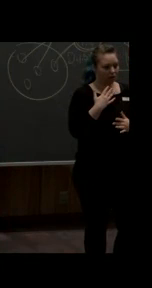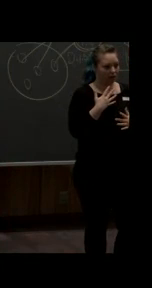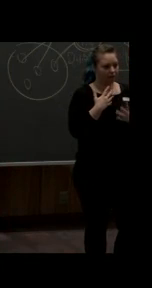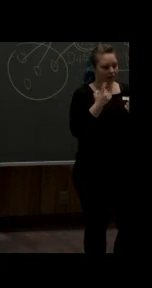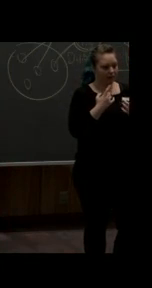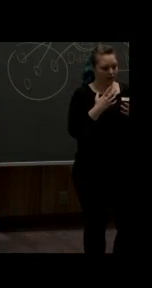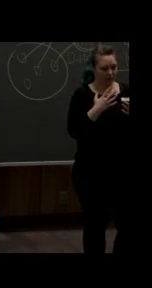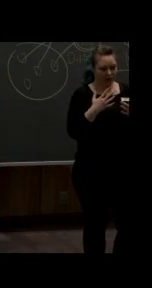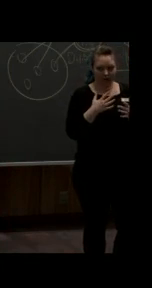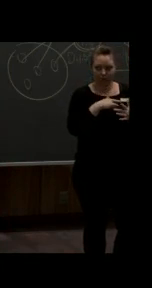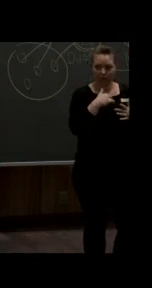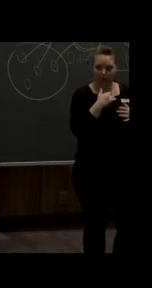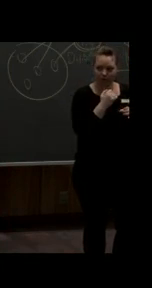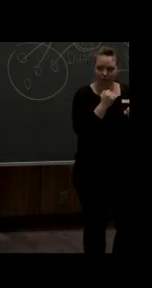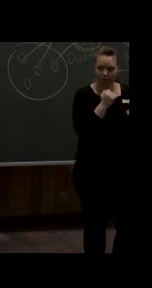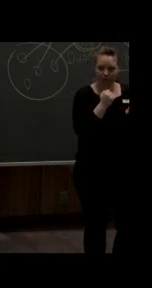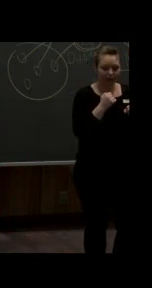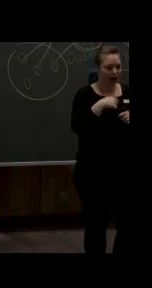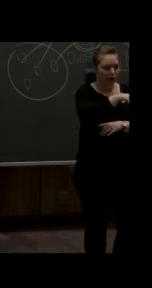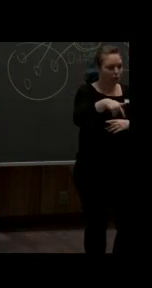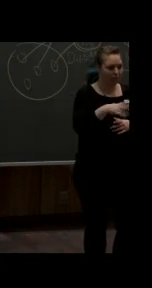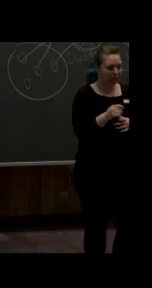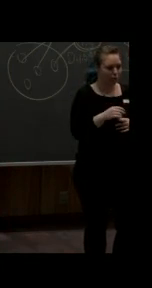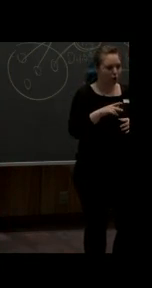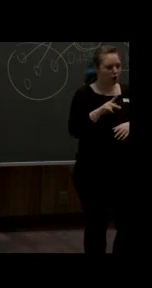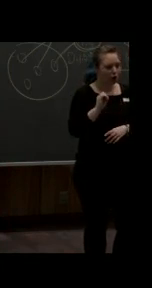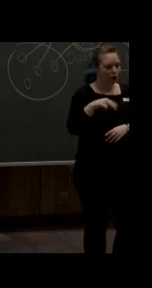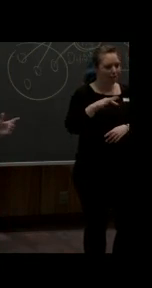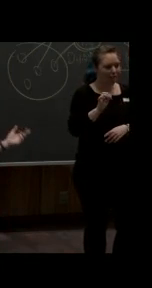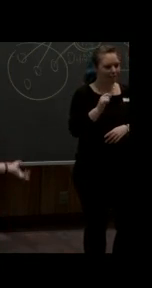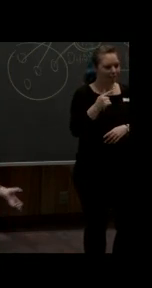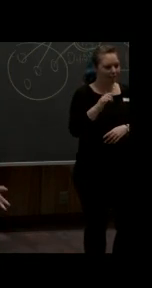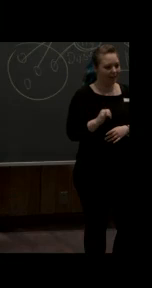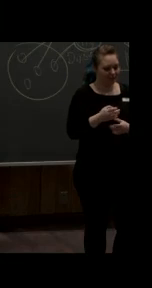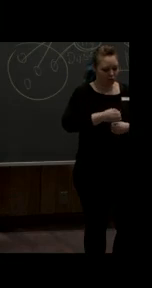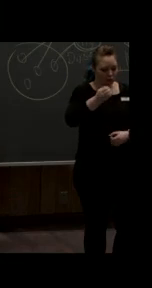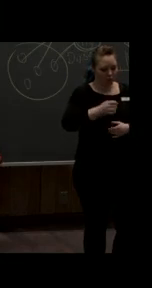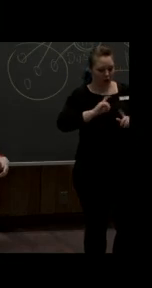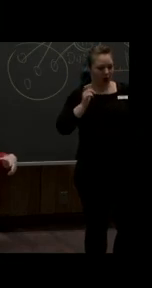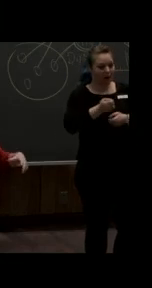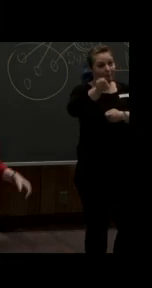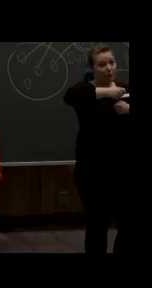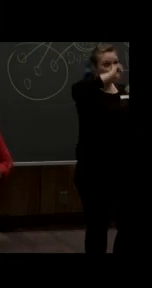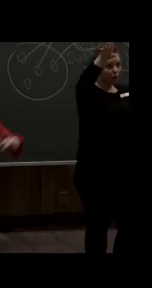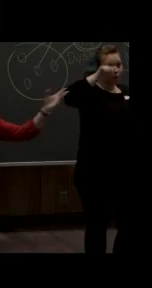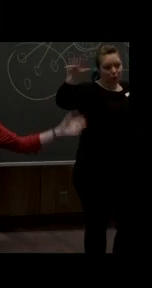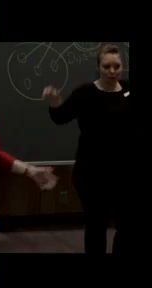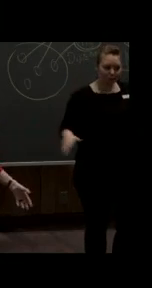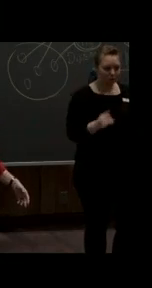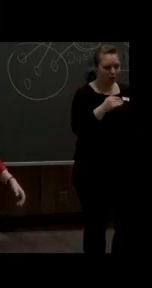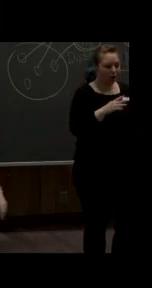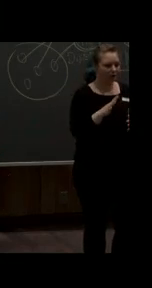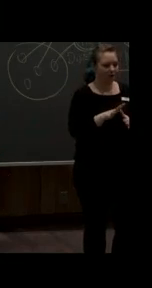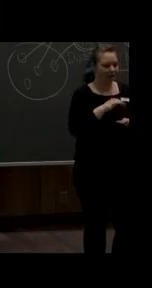impromptu took some confetti tubes and ran around the head office and waved a flag and got people to make a snake into our customer service. And there was